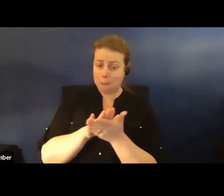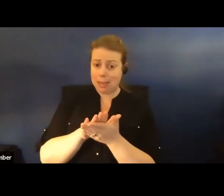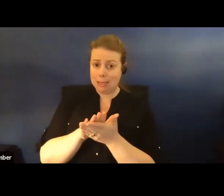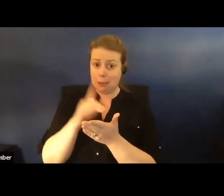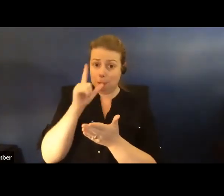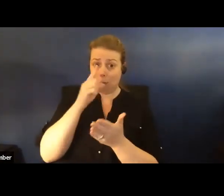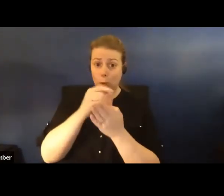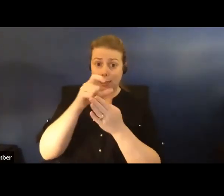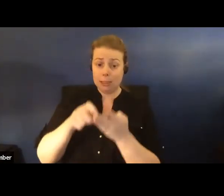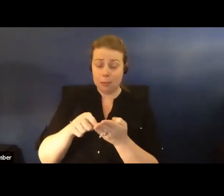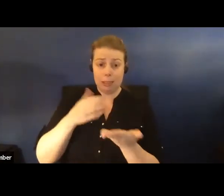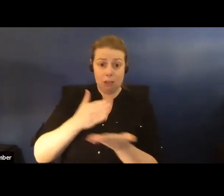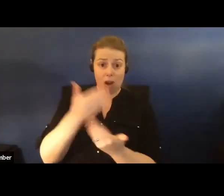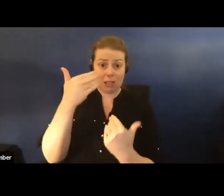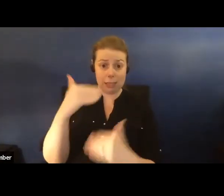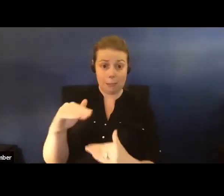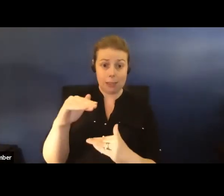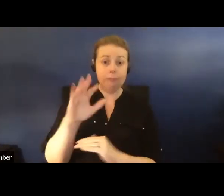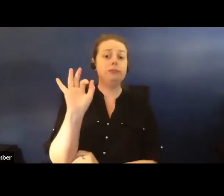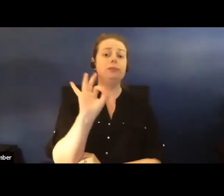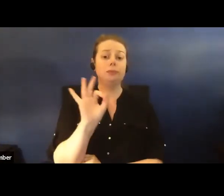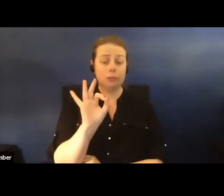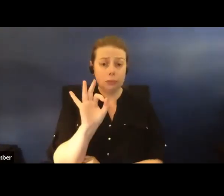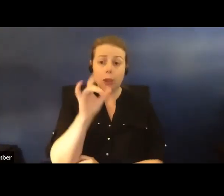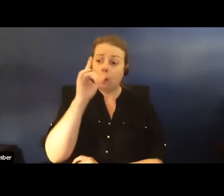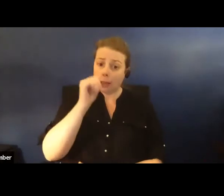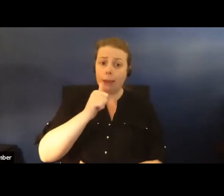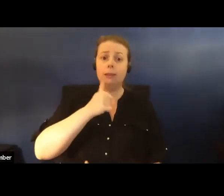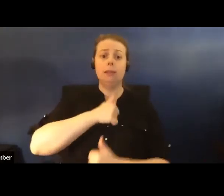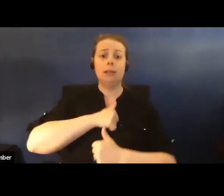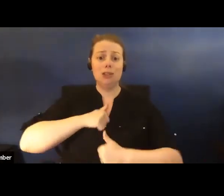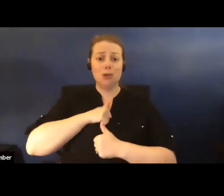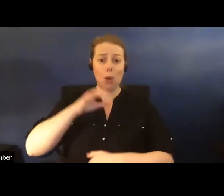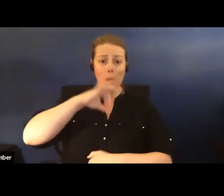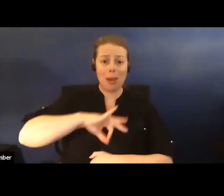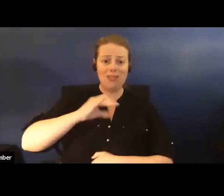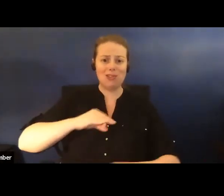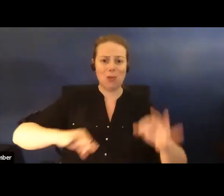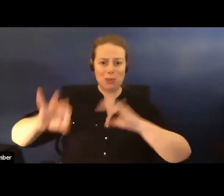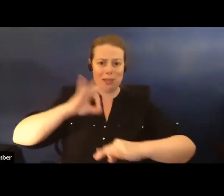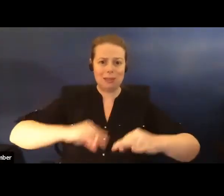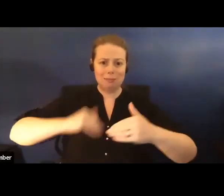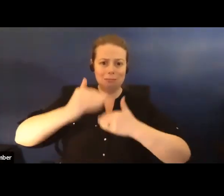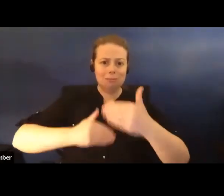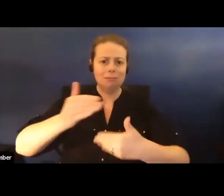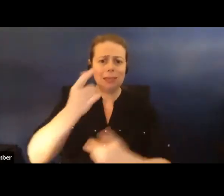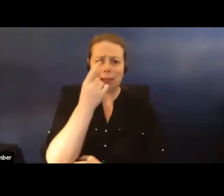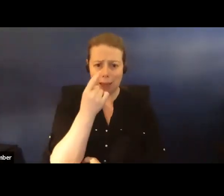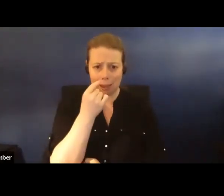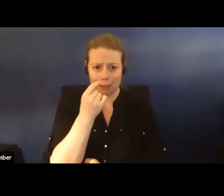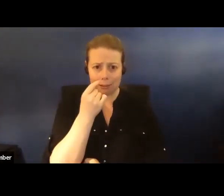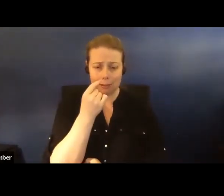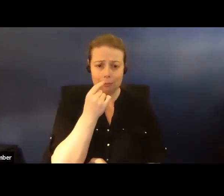disability to enjoy the benefits of scientific progress. The preamble of the